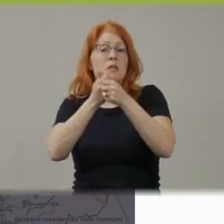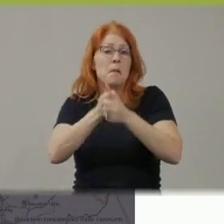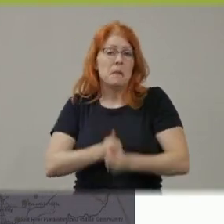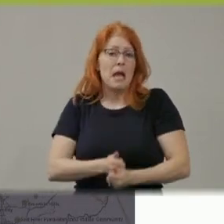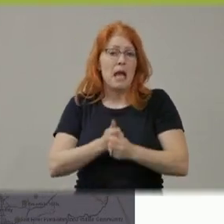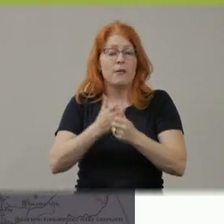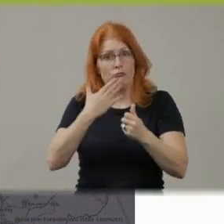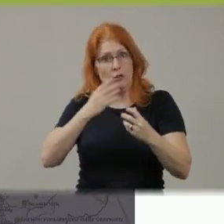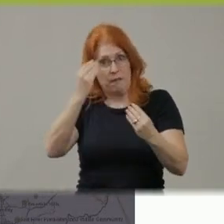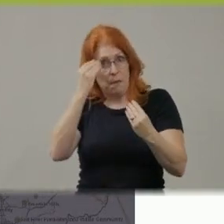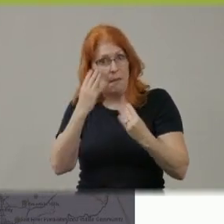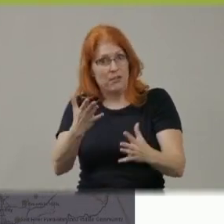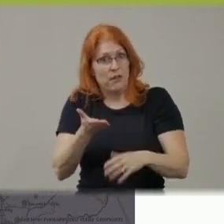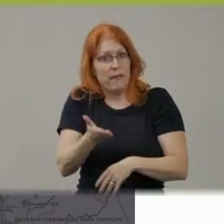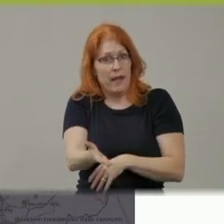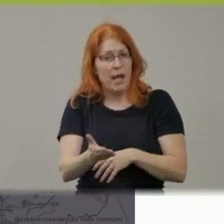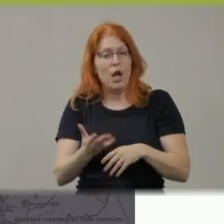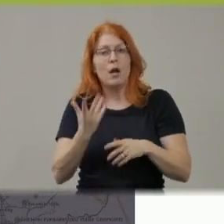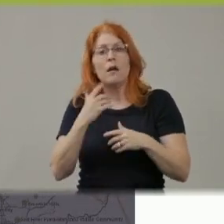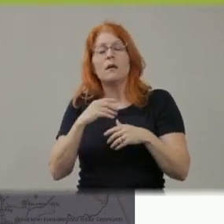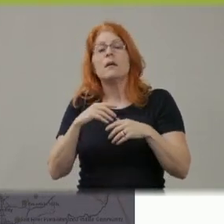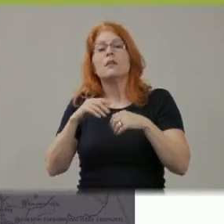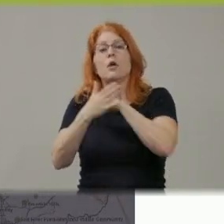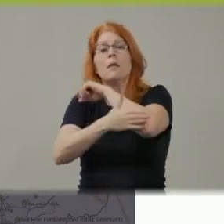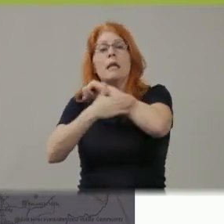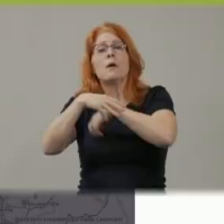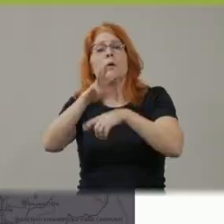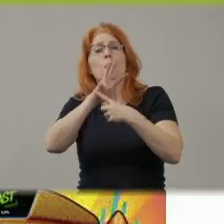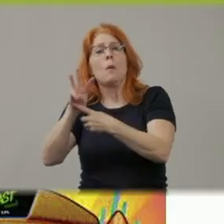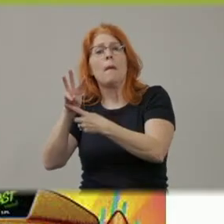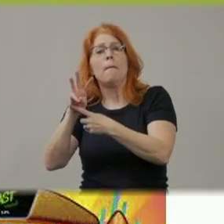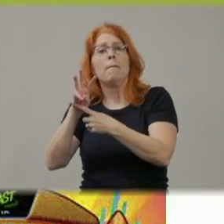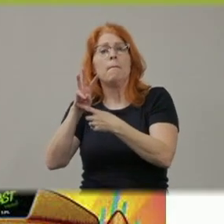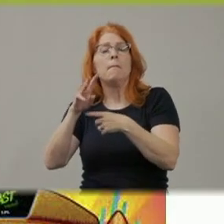of good information, and you can access it on the county's webpage.